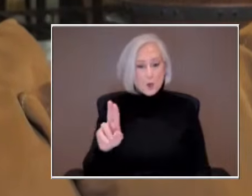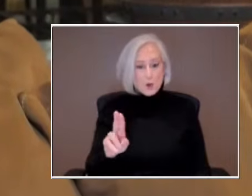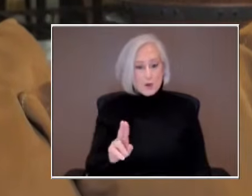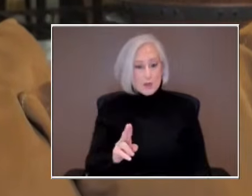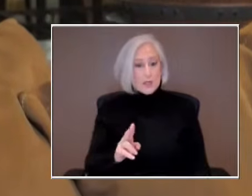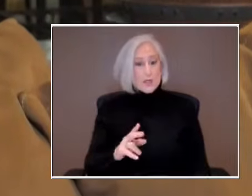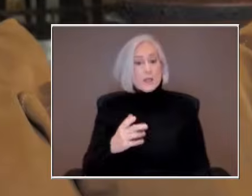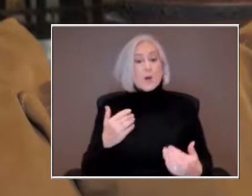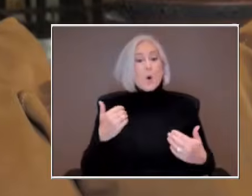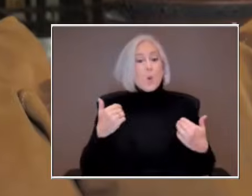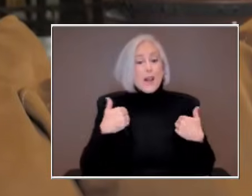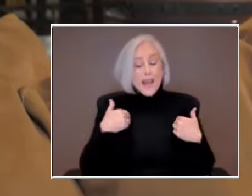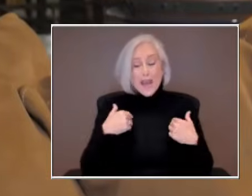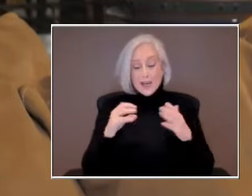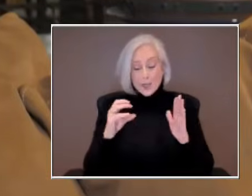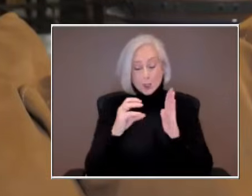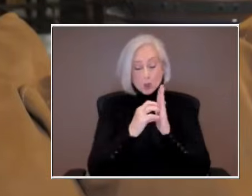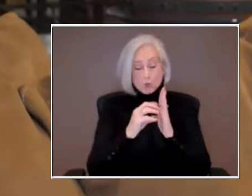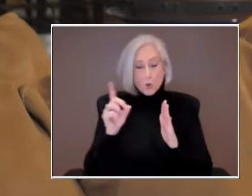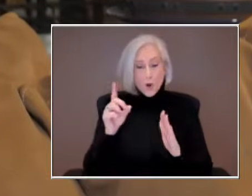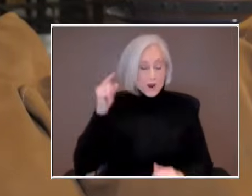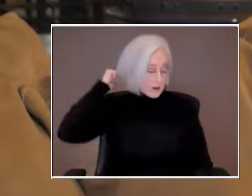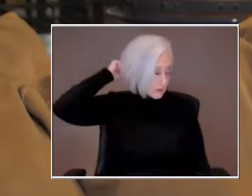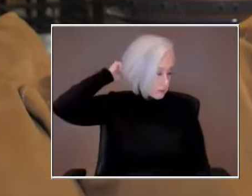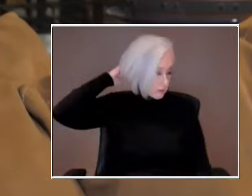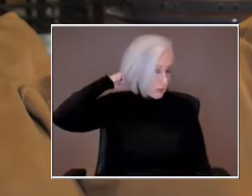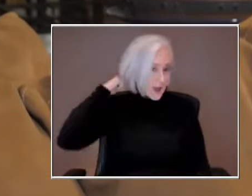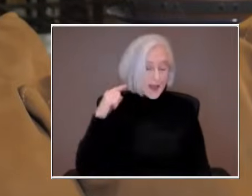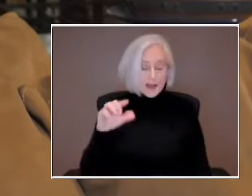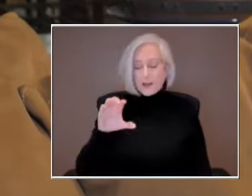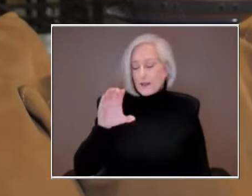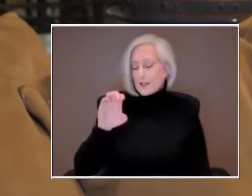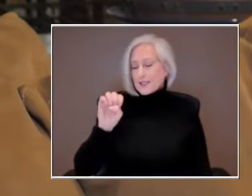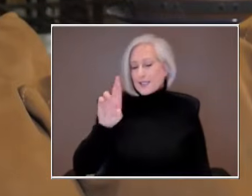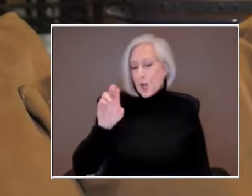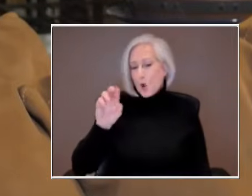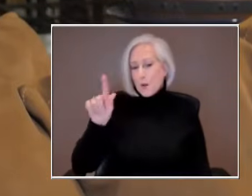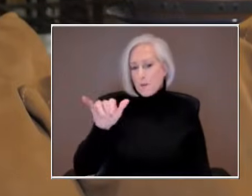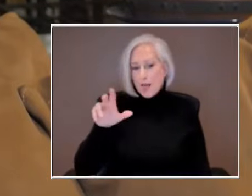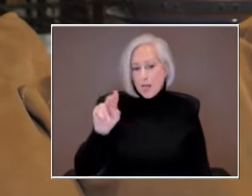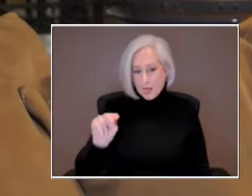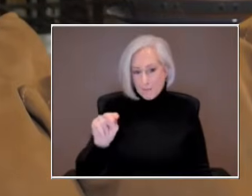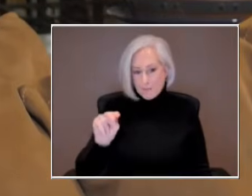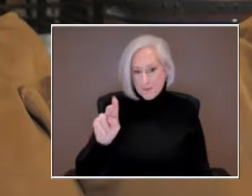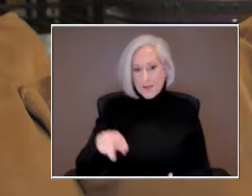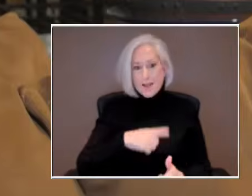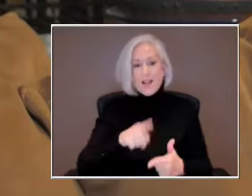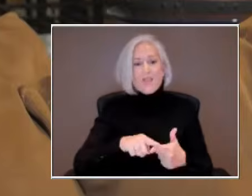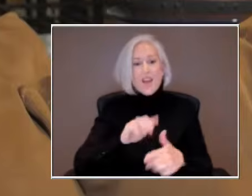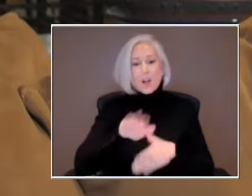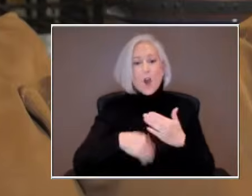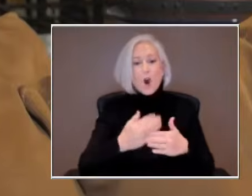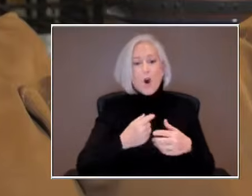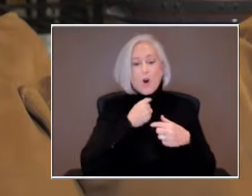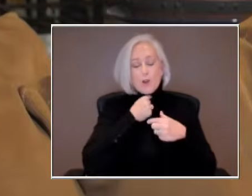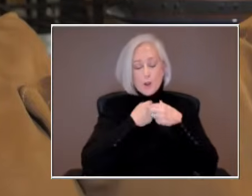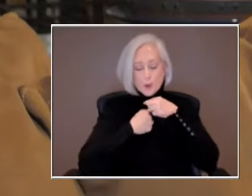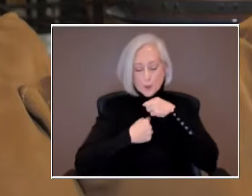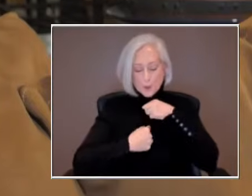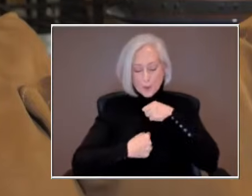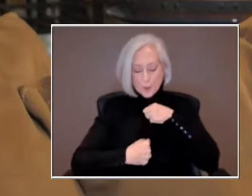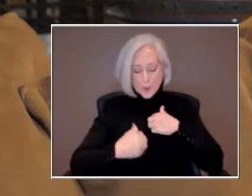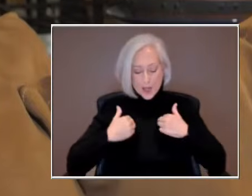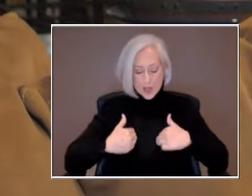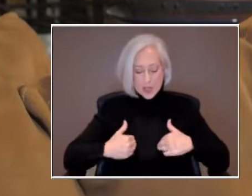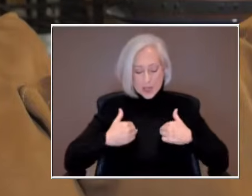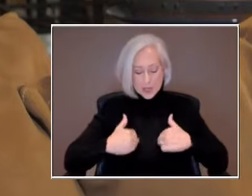then there was all this, so it's called your mediastinum. It's basically all your connective tissue from your throat, like all the way down that connects your lungs. There was a huge mass